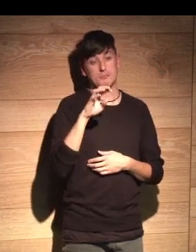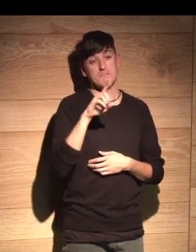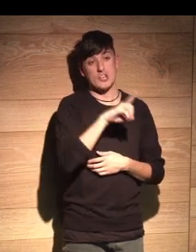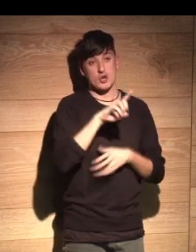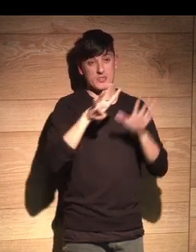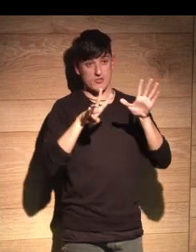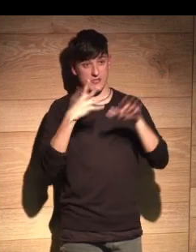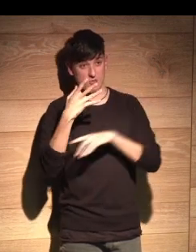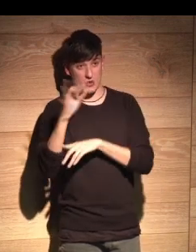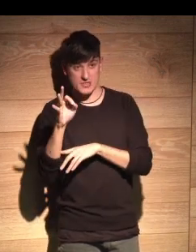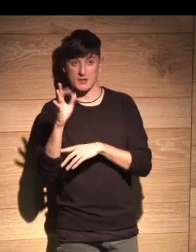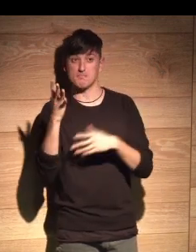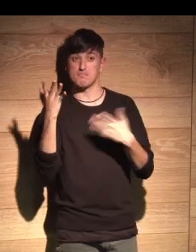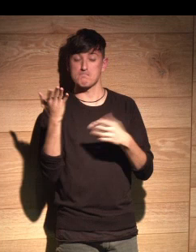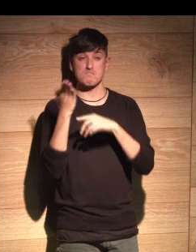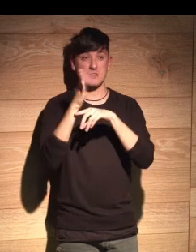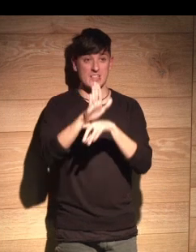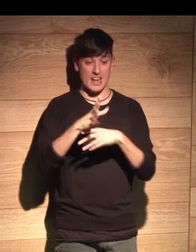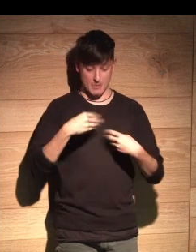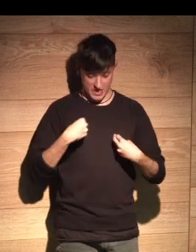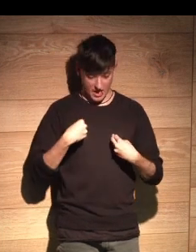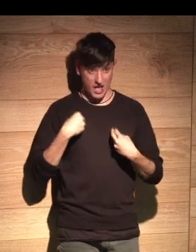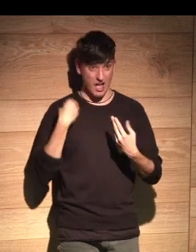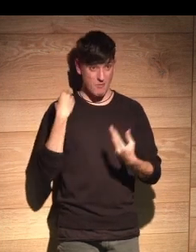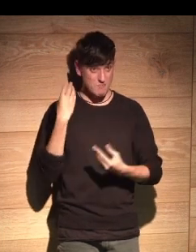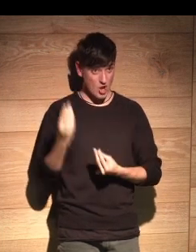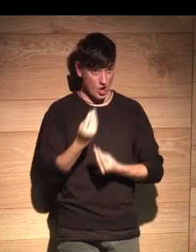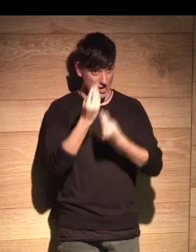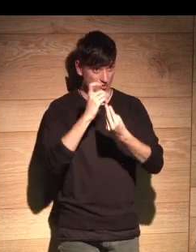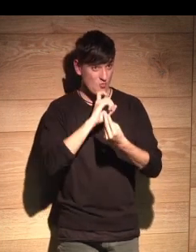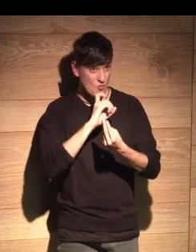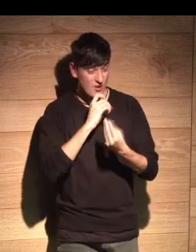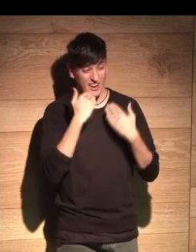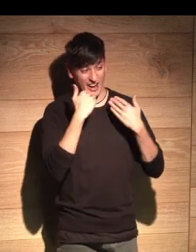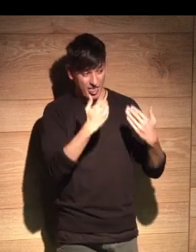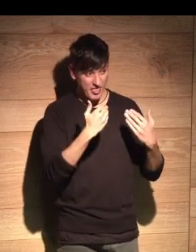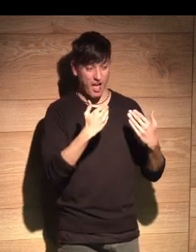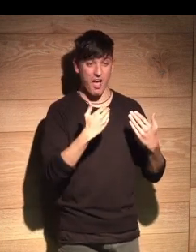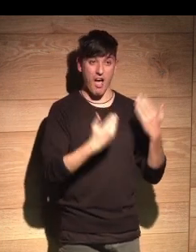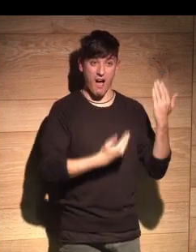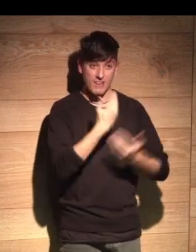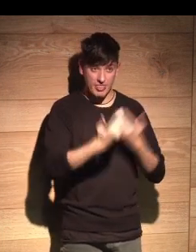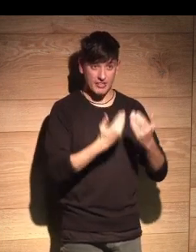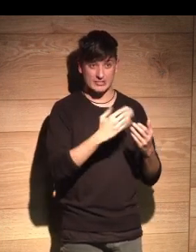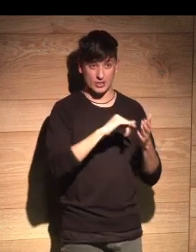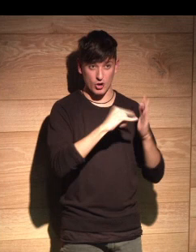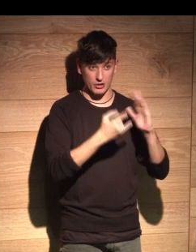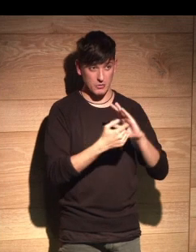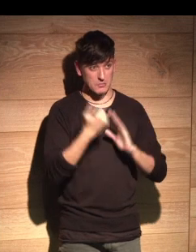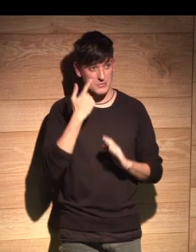And it's a projection of how life would improve thanks to technological advances. As we can